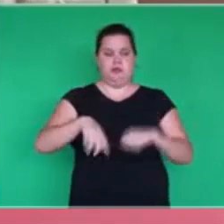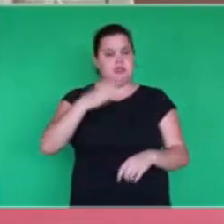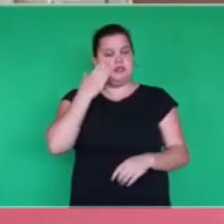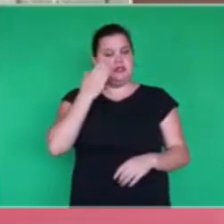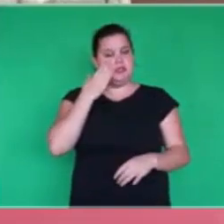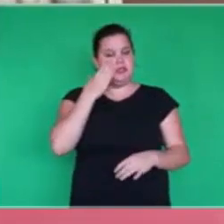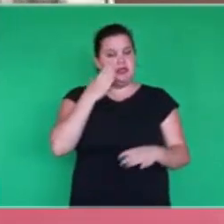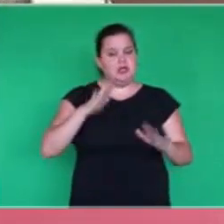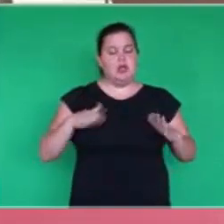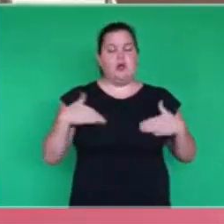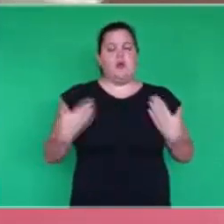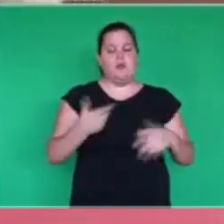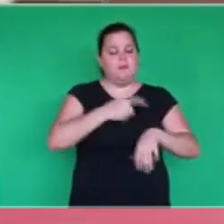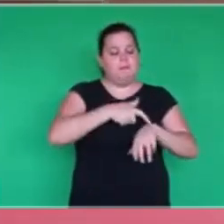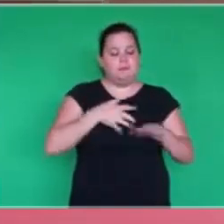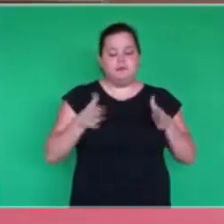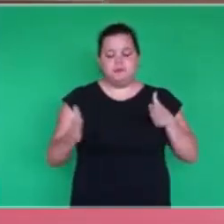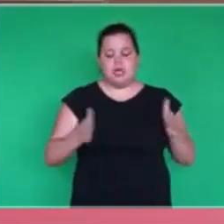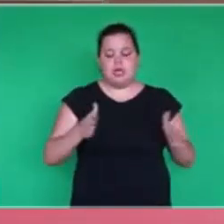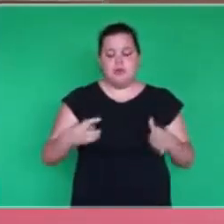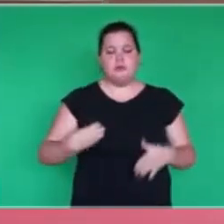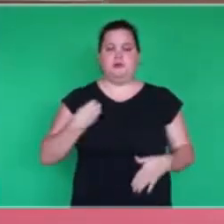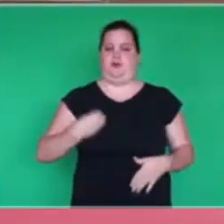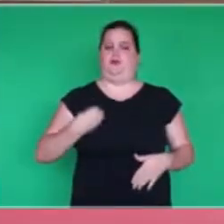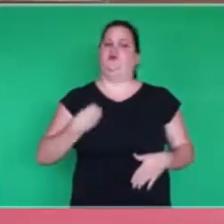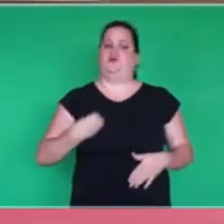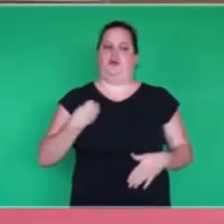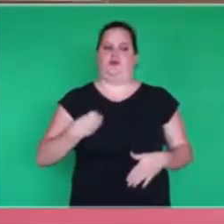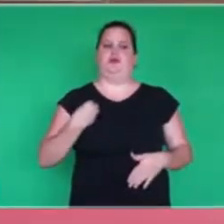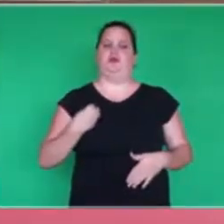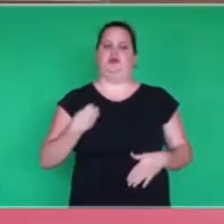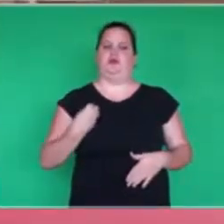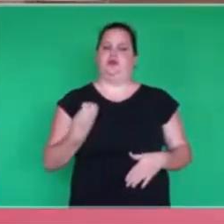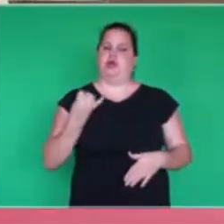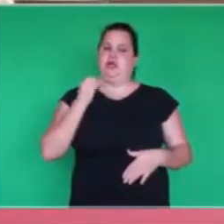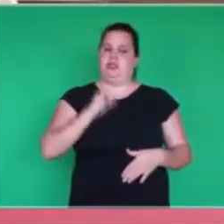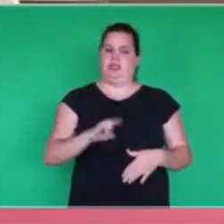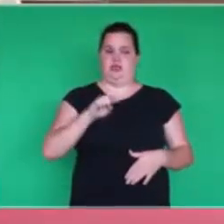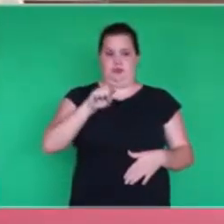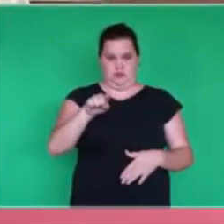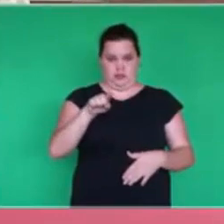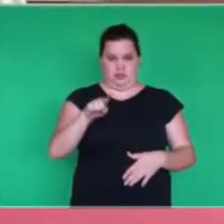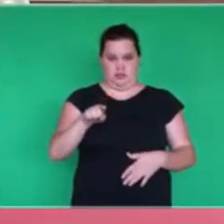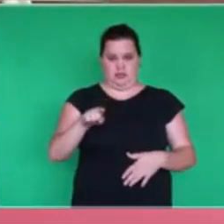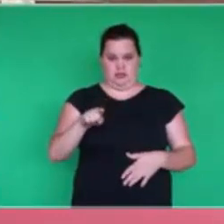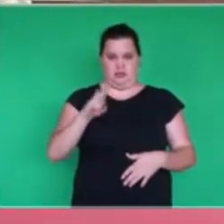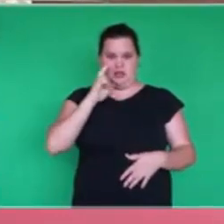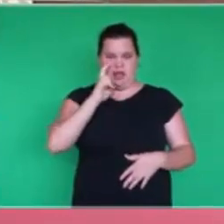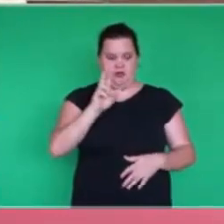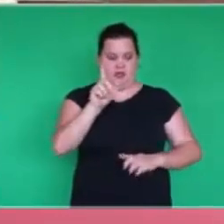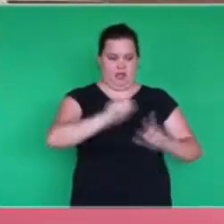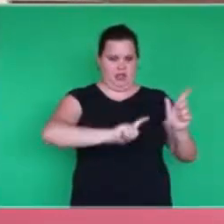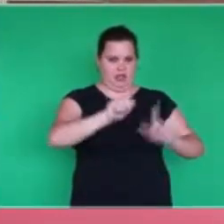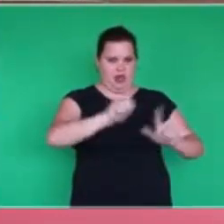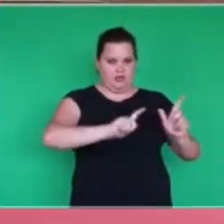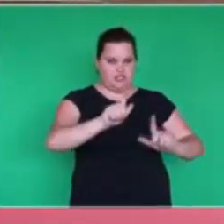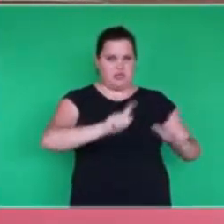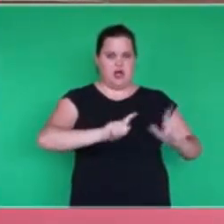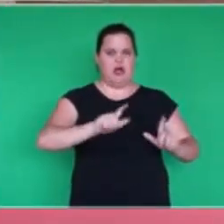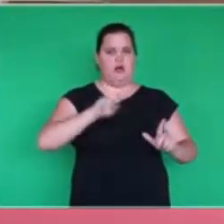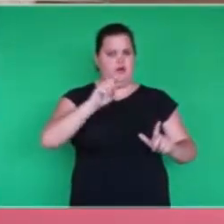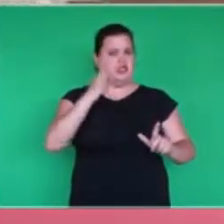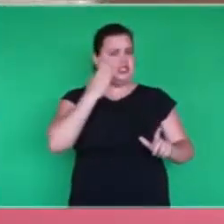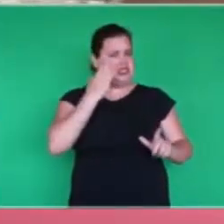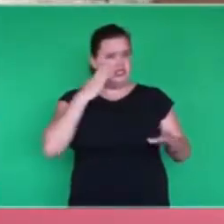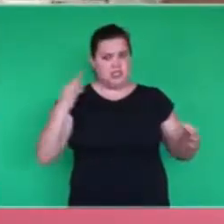prepared. Today we will show the brethren the aspects of a prophetic moment. Everyone likes to